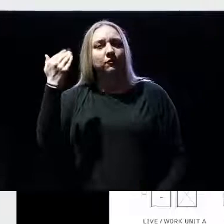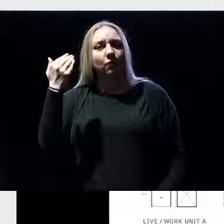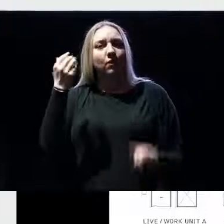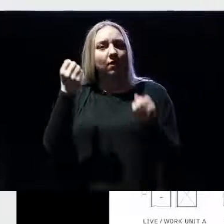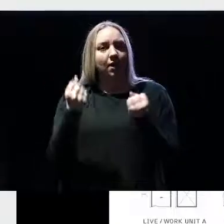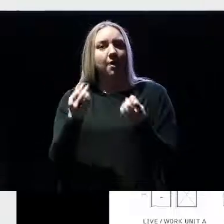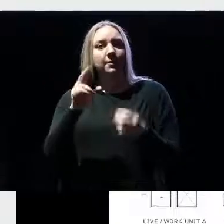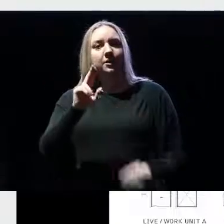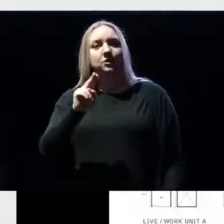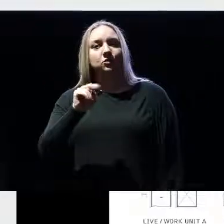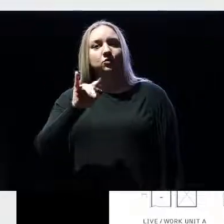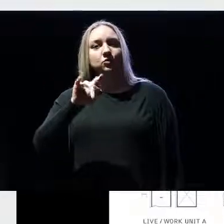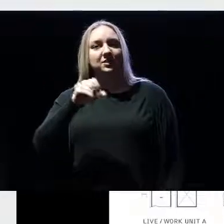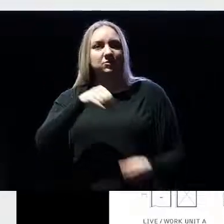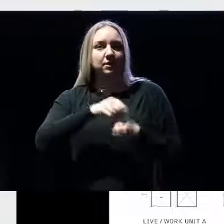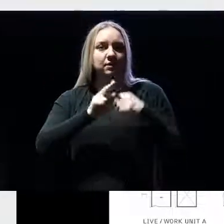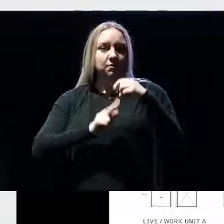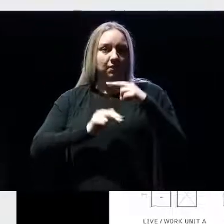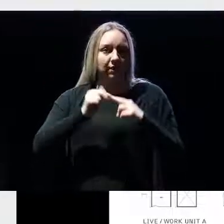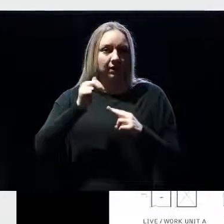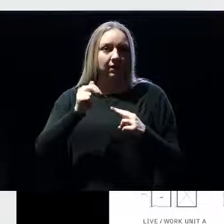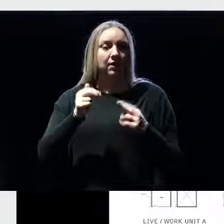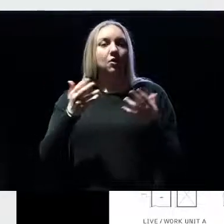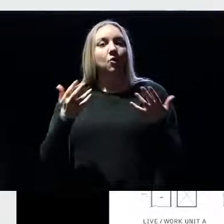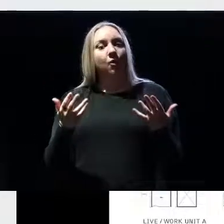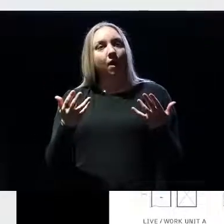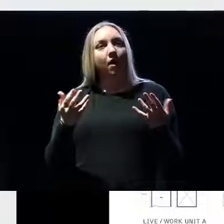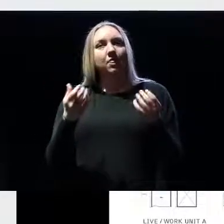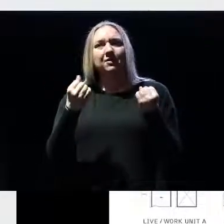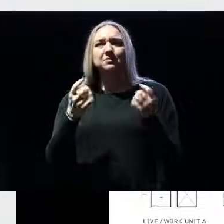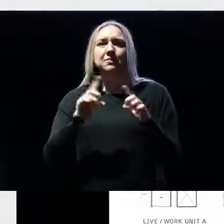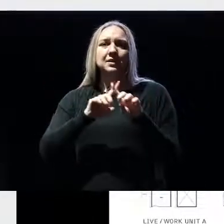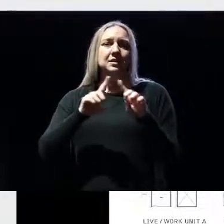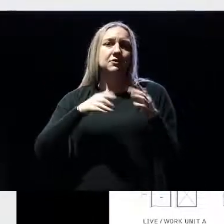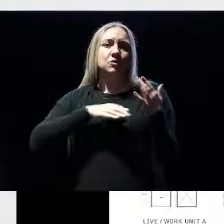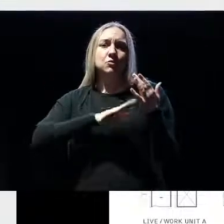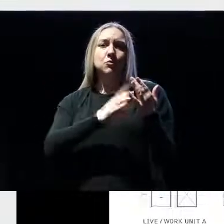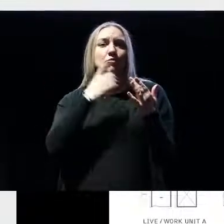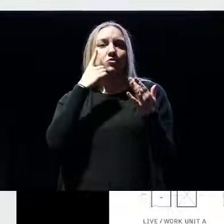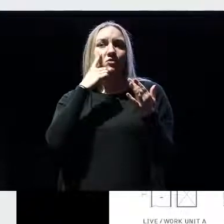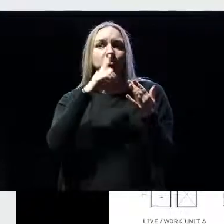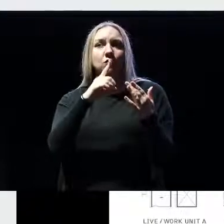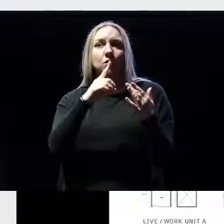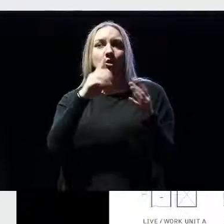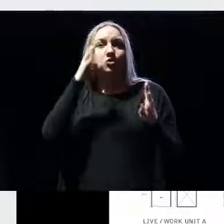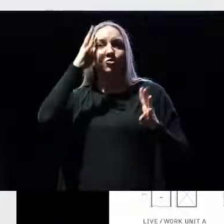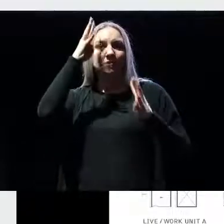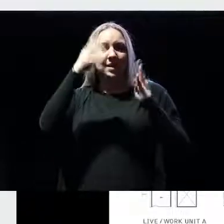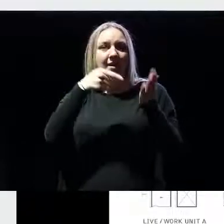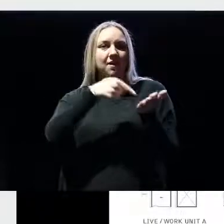in the building. There are lots of ways of creating affordability, I think, in housing.